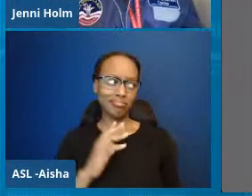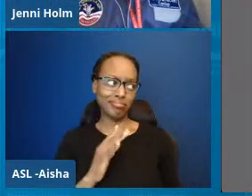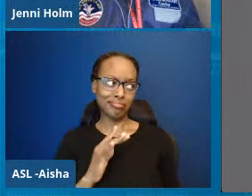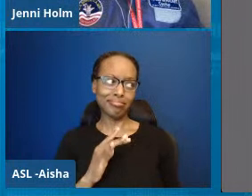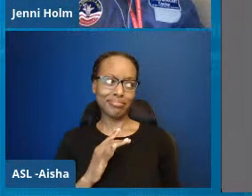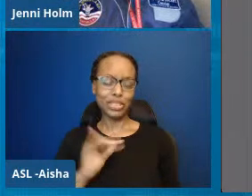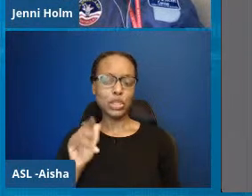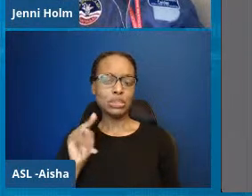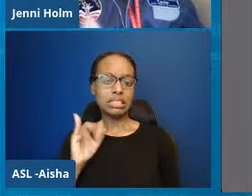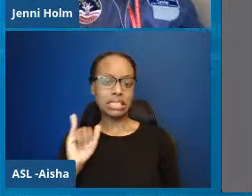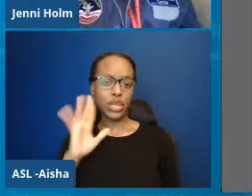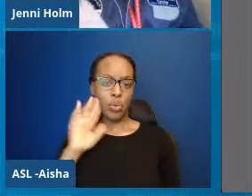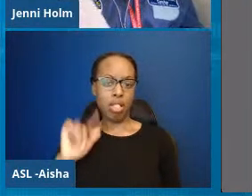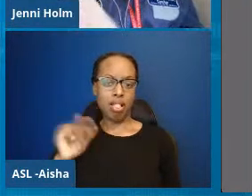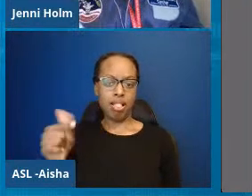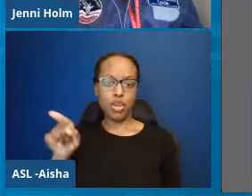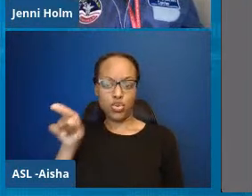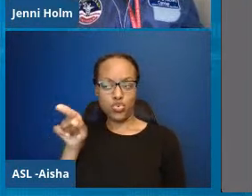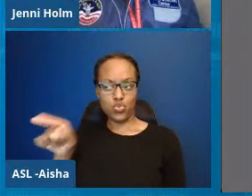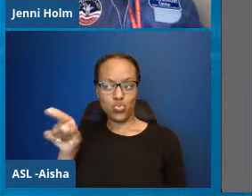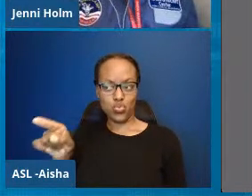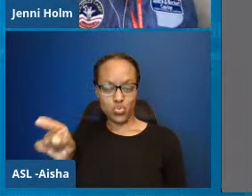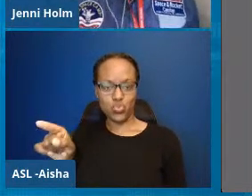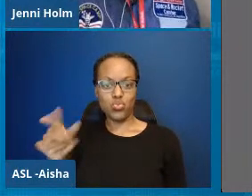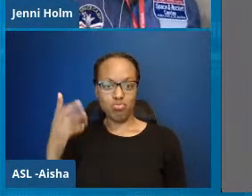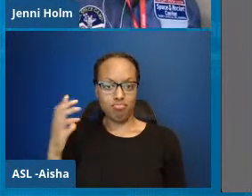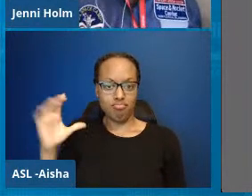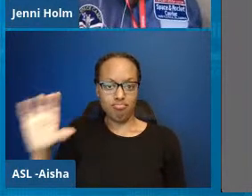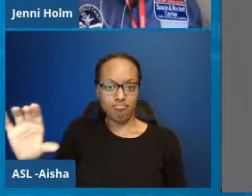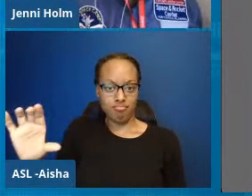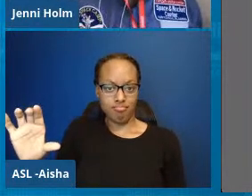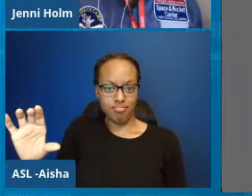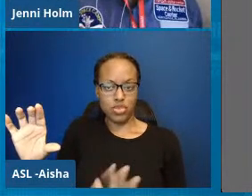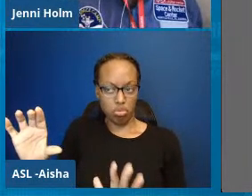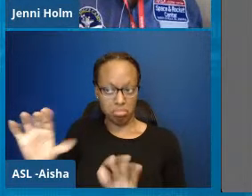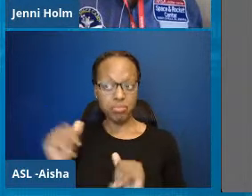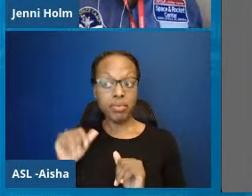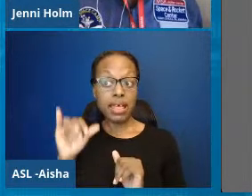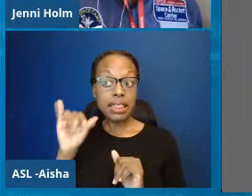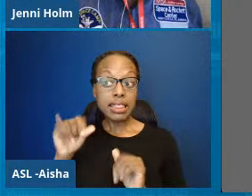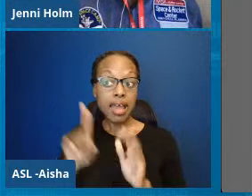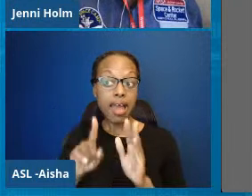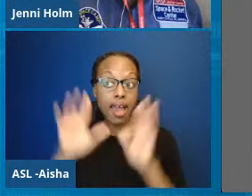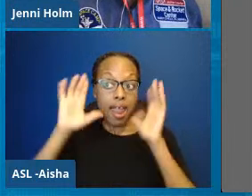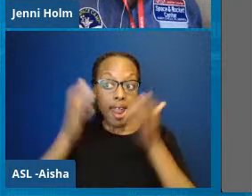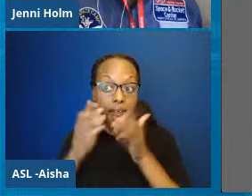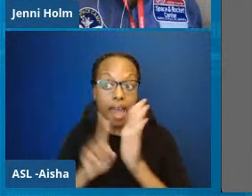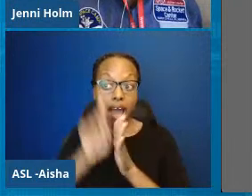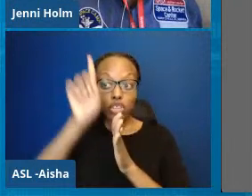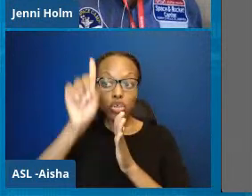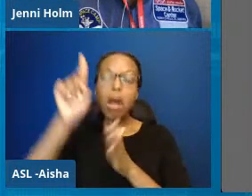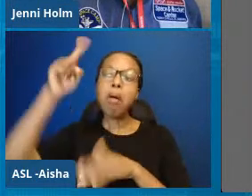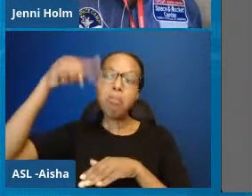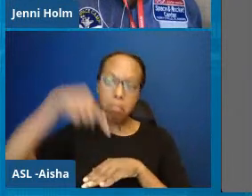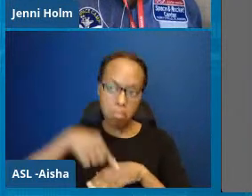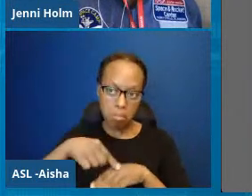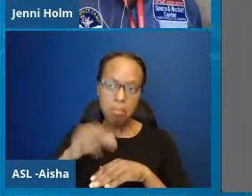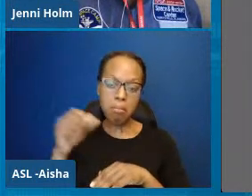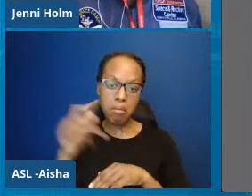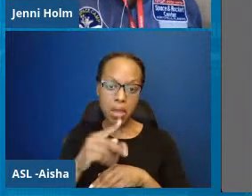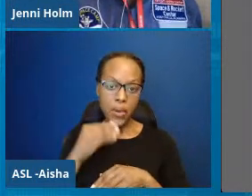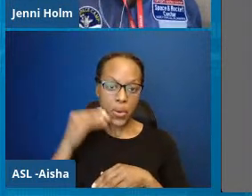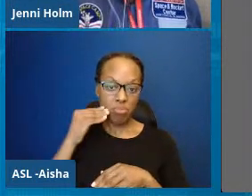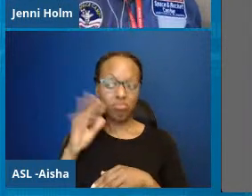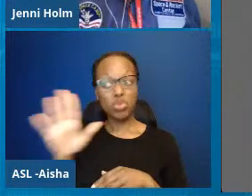Aha! There it is. There it is. All right. So listen, this astronaut has returned, and it sounds like your relative has picked